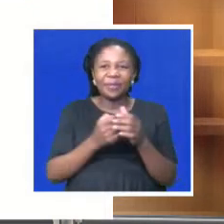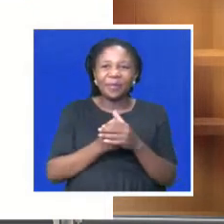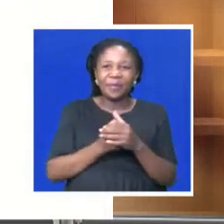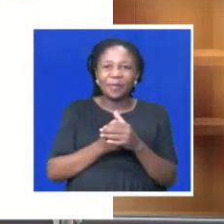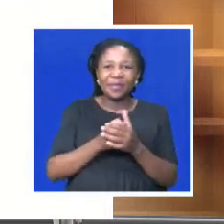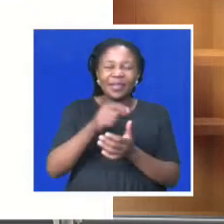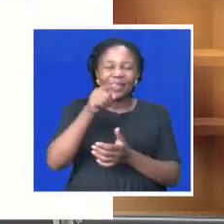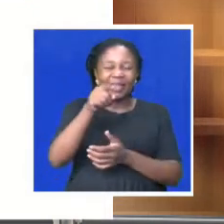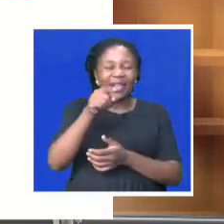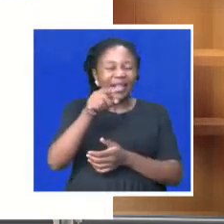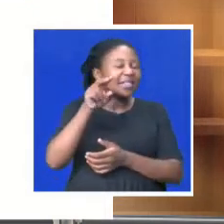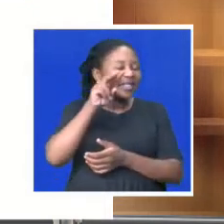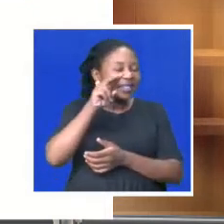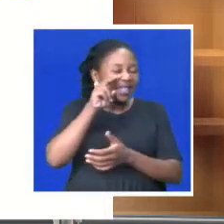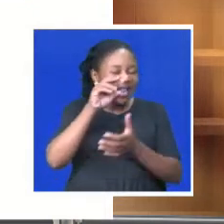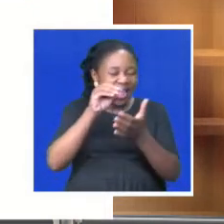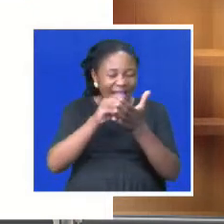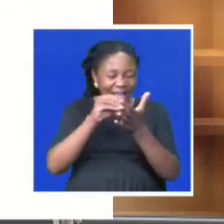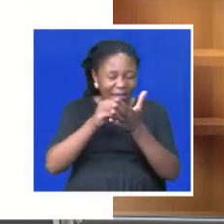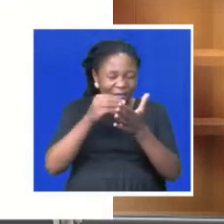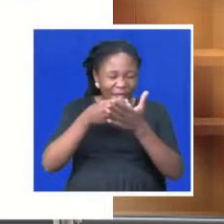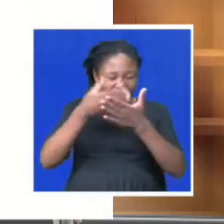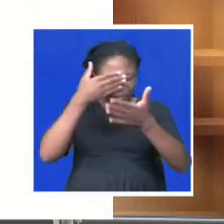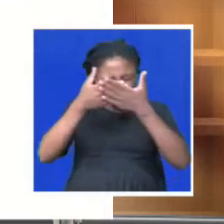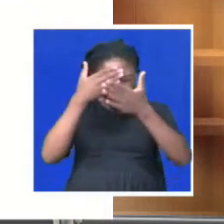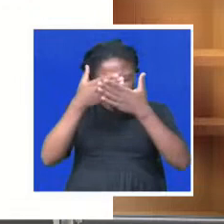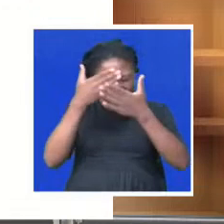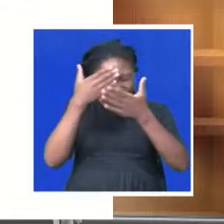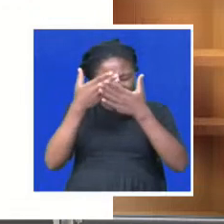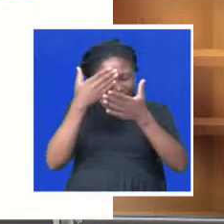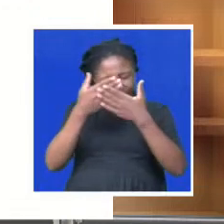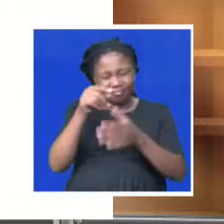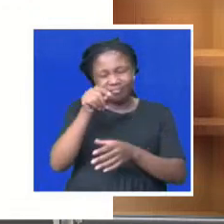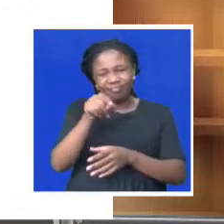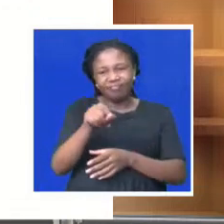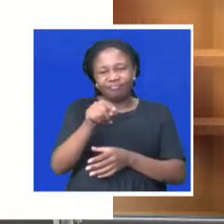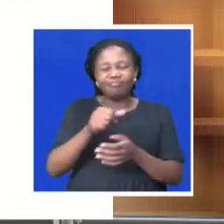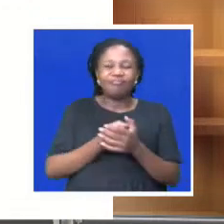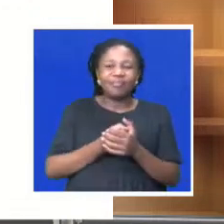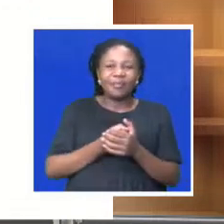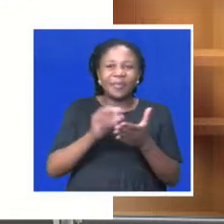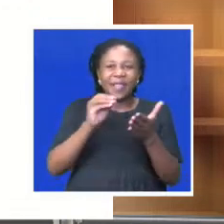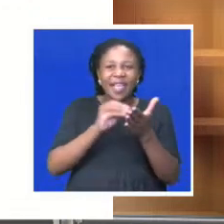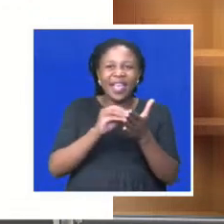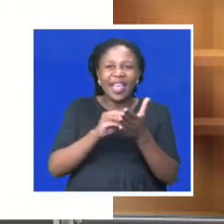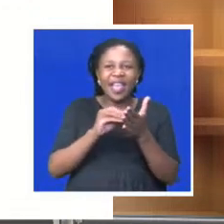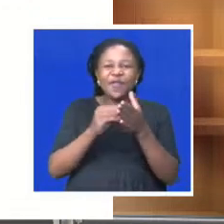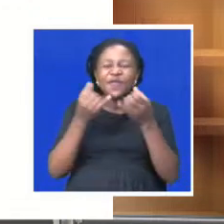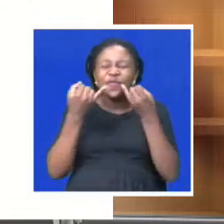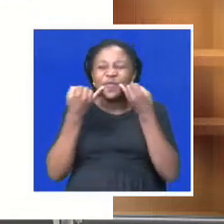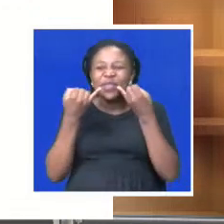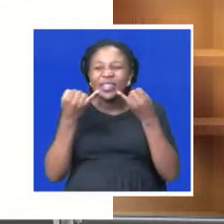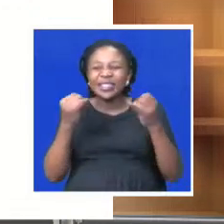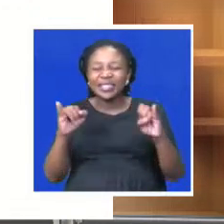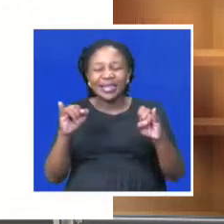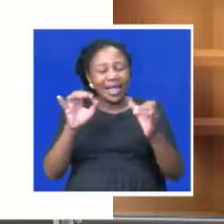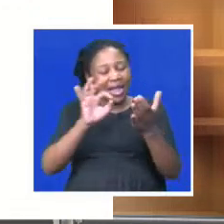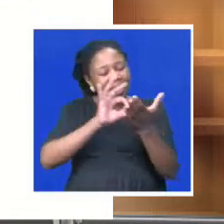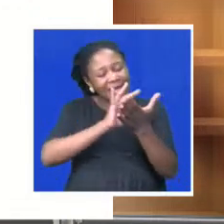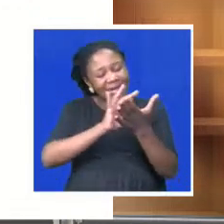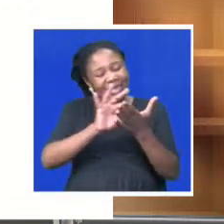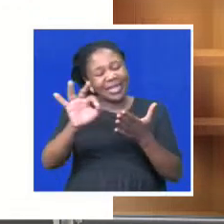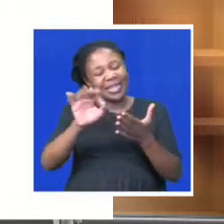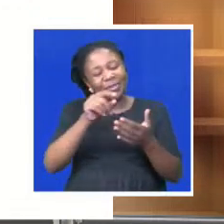lesson. The ending should have a message, a clear message to the reader. What was